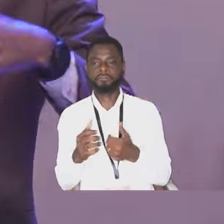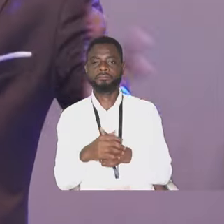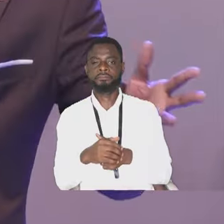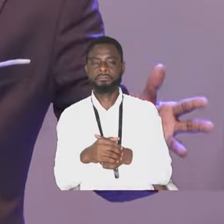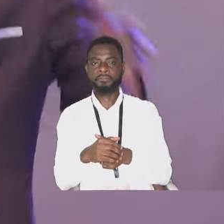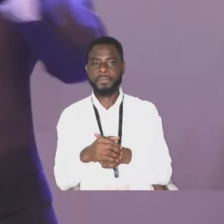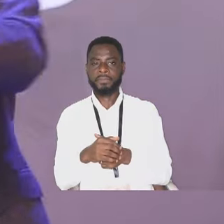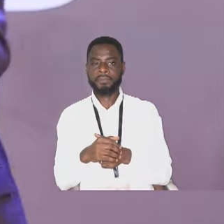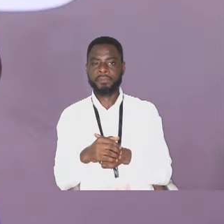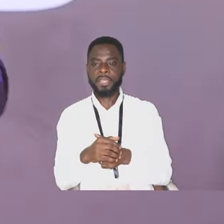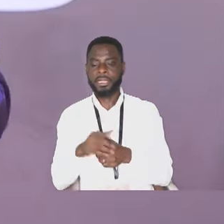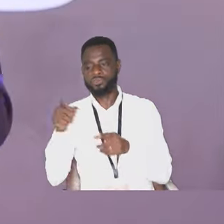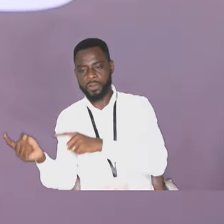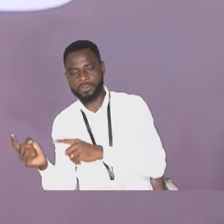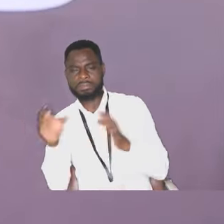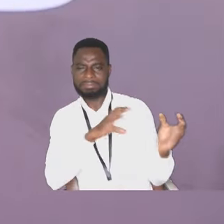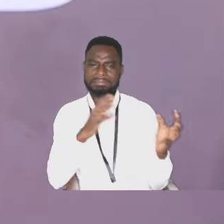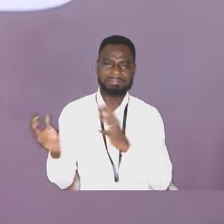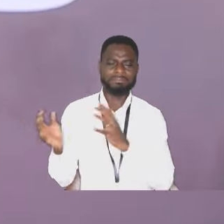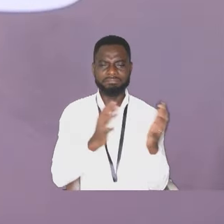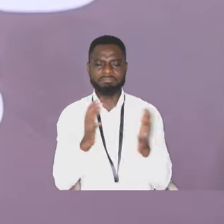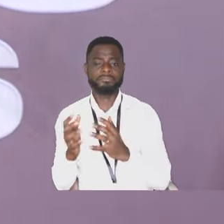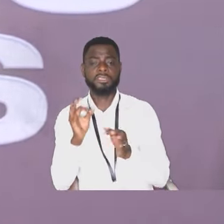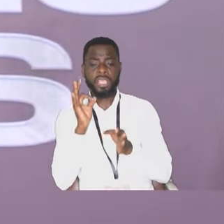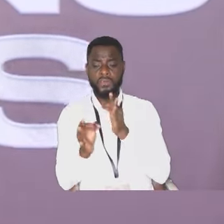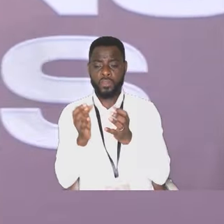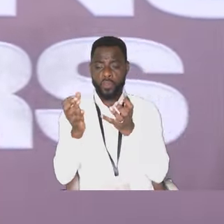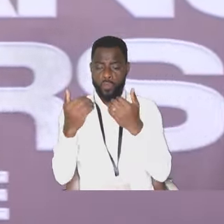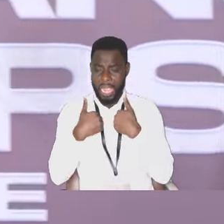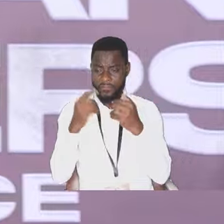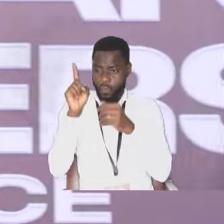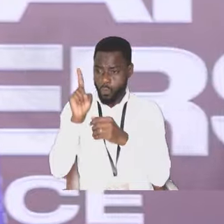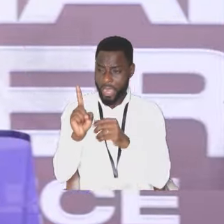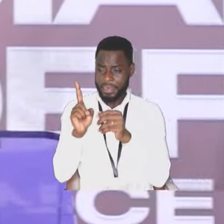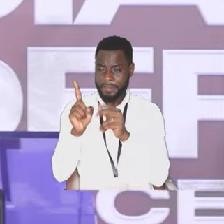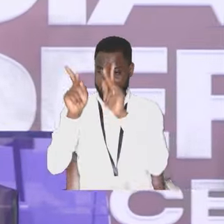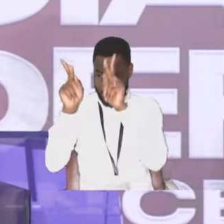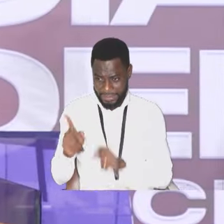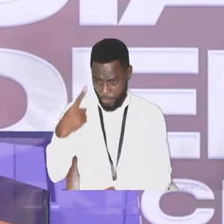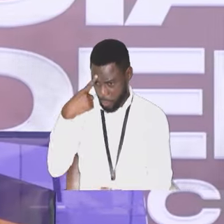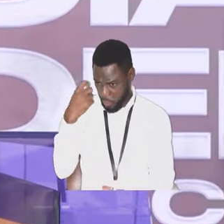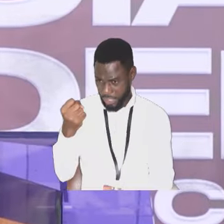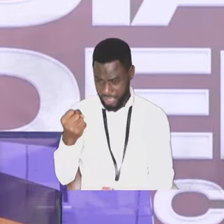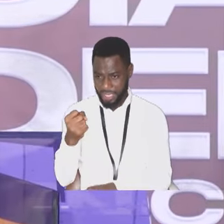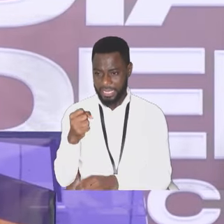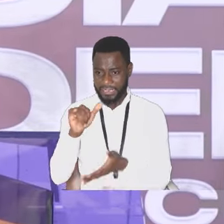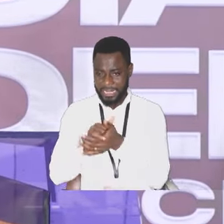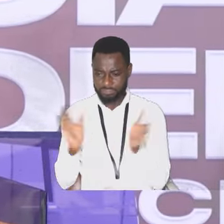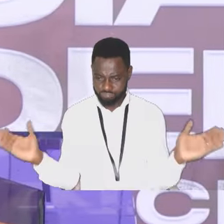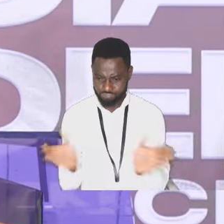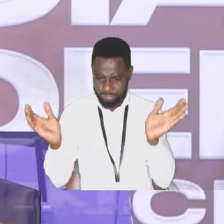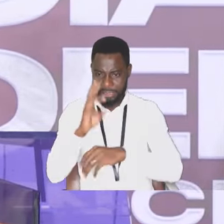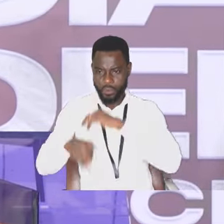And then this one joined. So if we have one wicked person that was able to rally the whole world to fight a